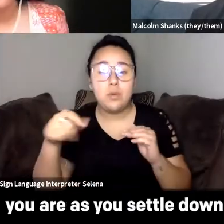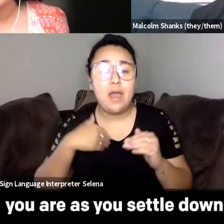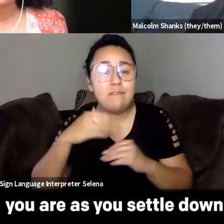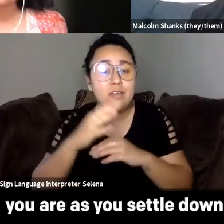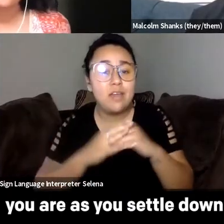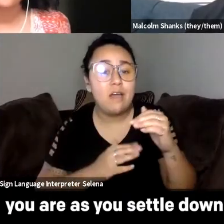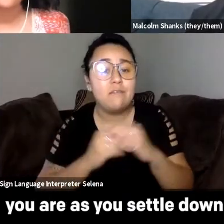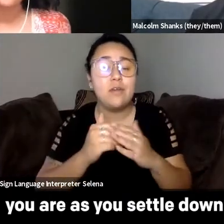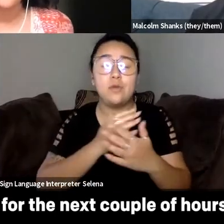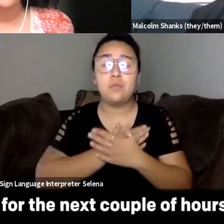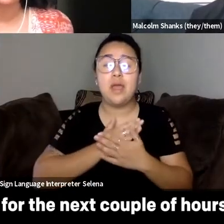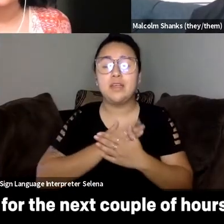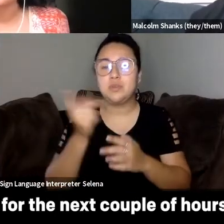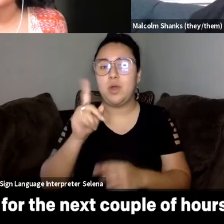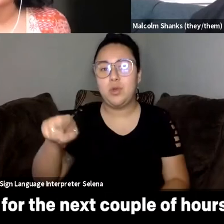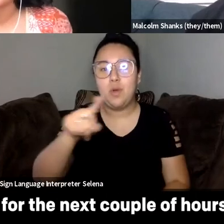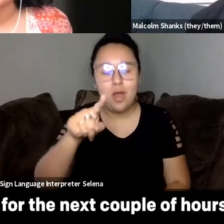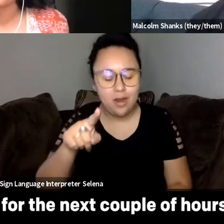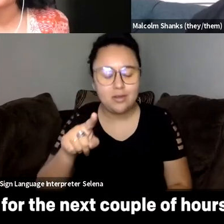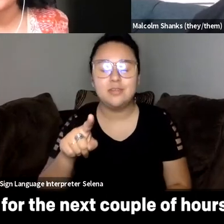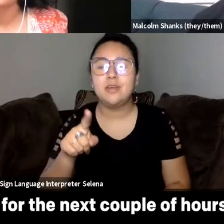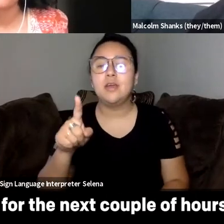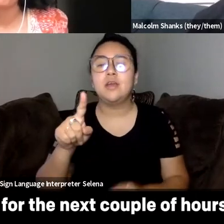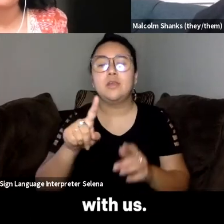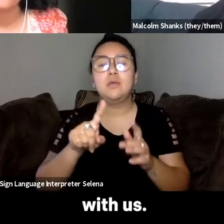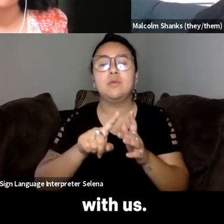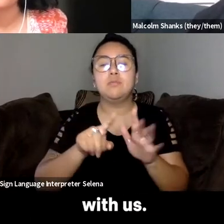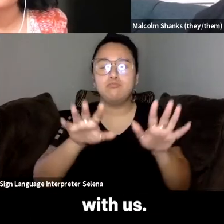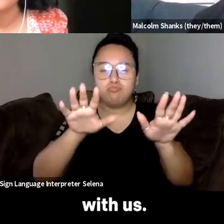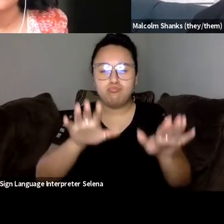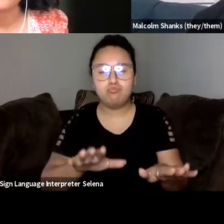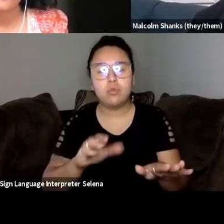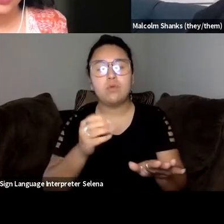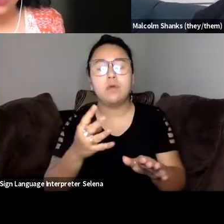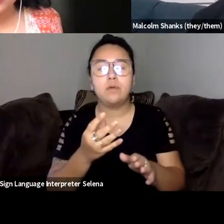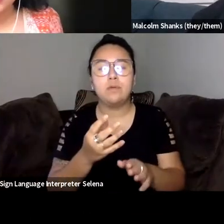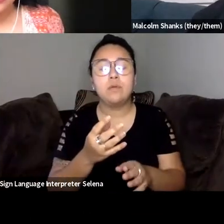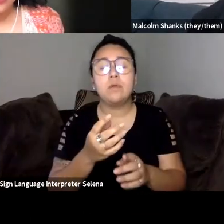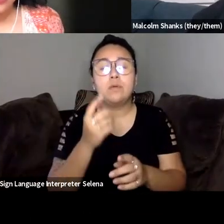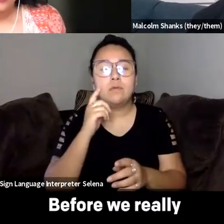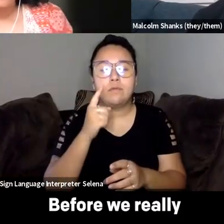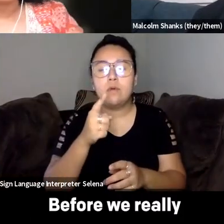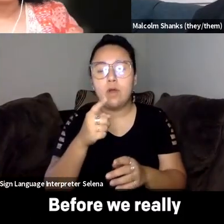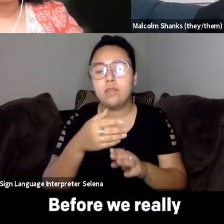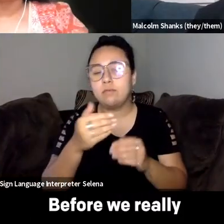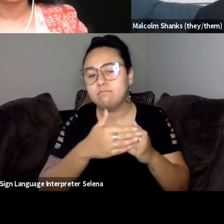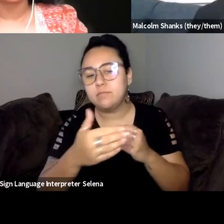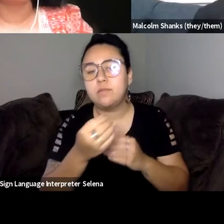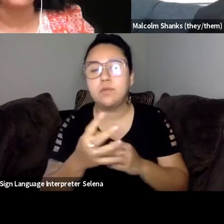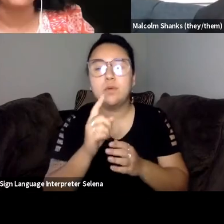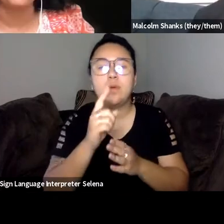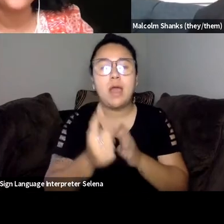rest wherever you are as you settle down for the next couple of hours with us.